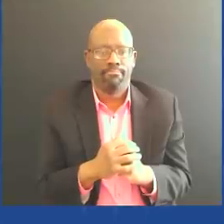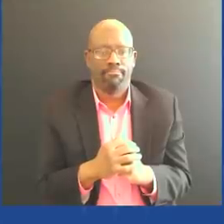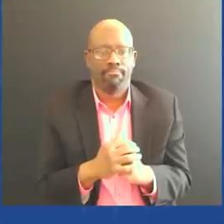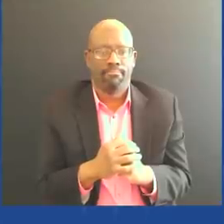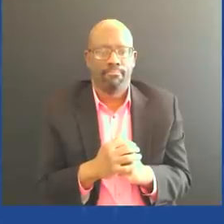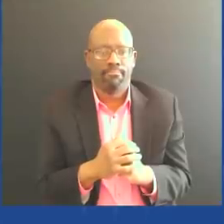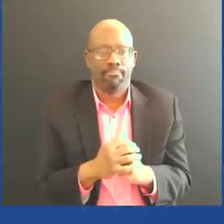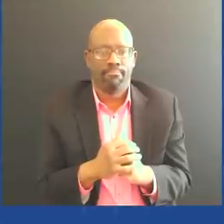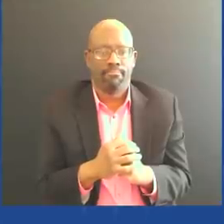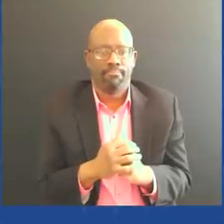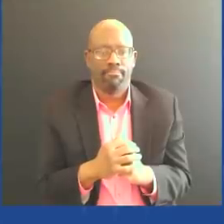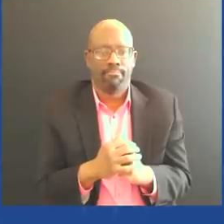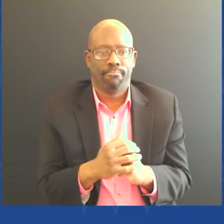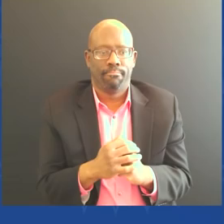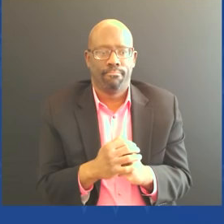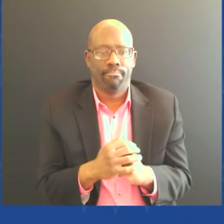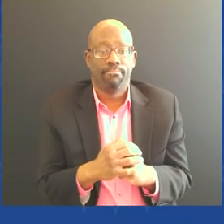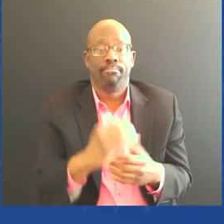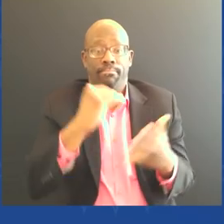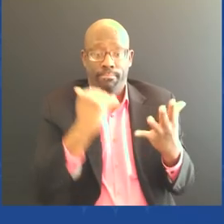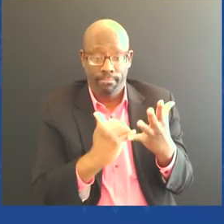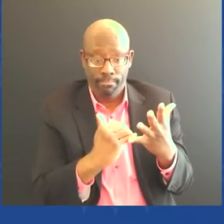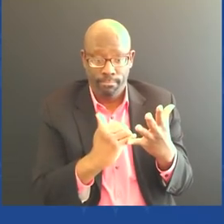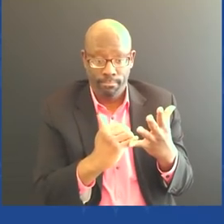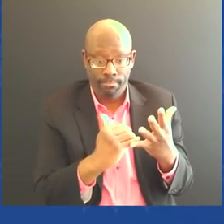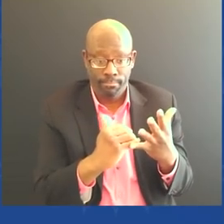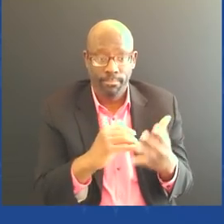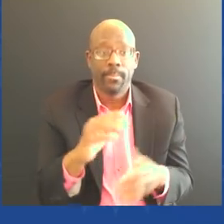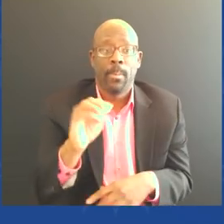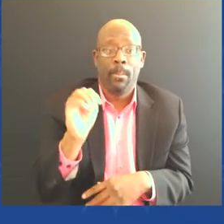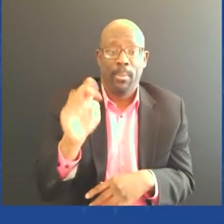Mr. Kevin Graney, President, General Dynamics, Electric Boat.